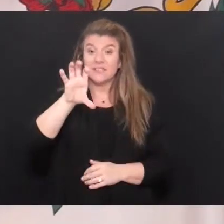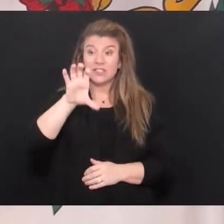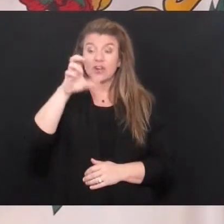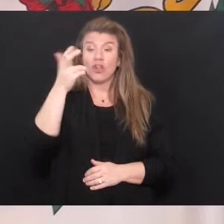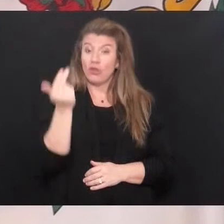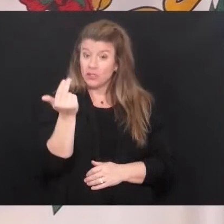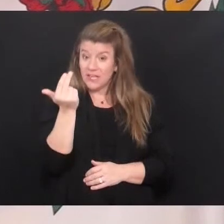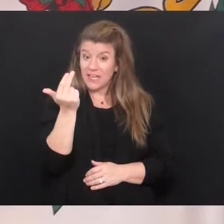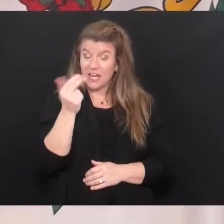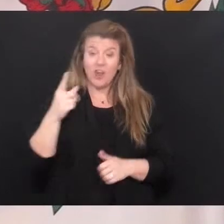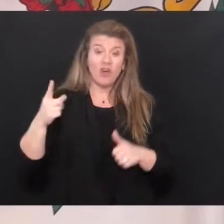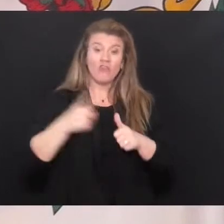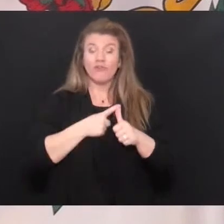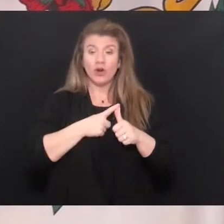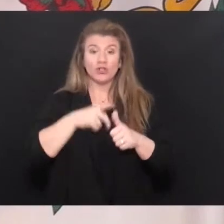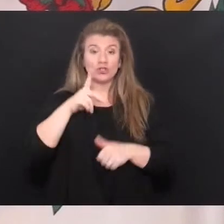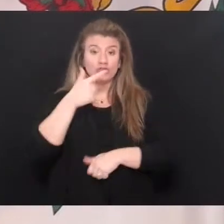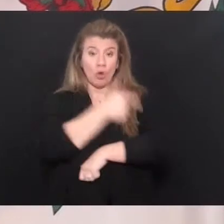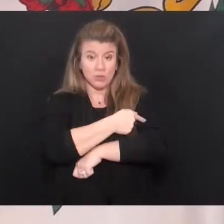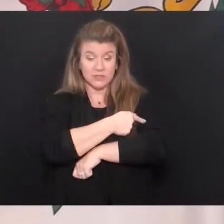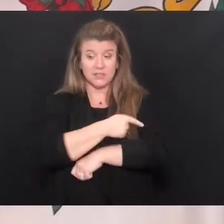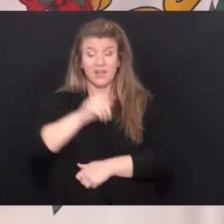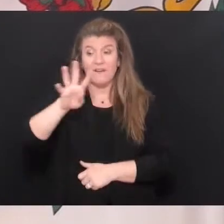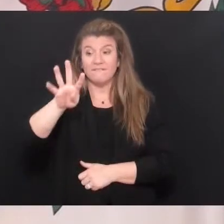680,613 first-round doses and